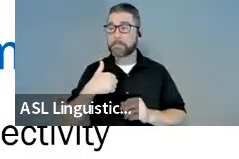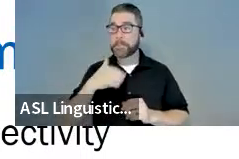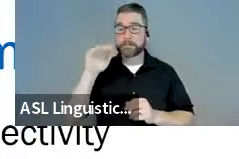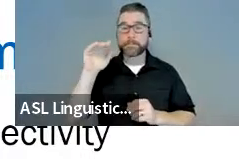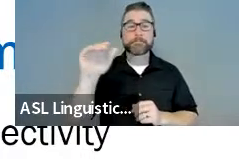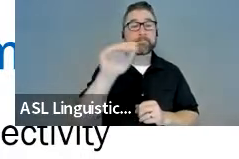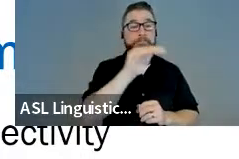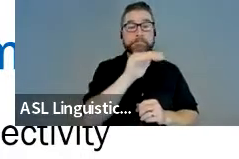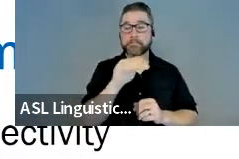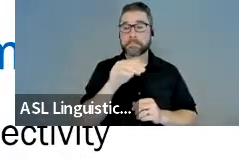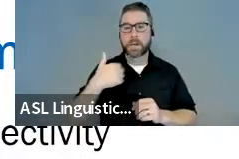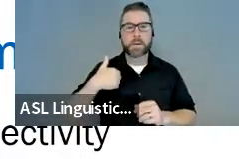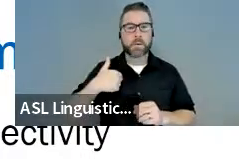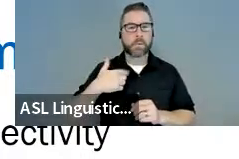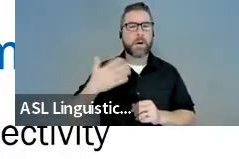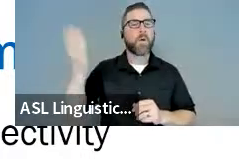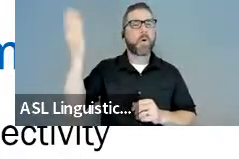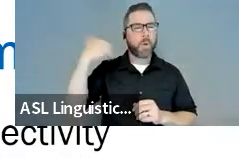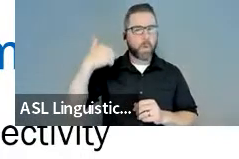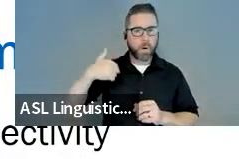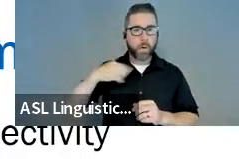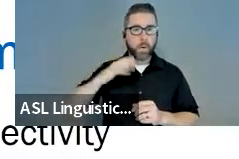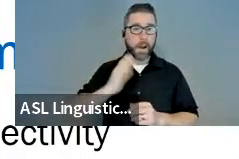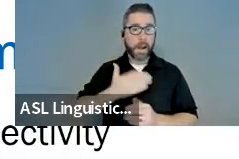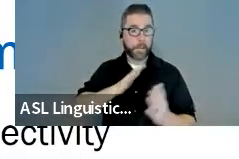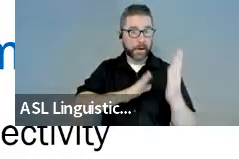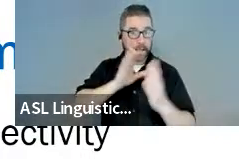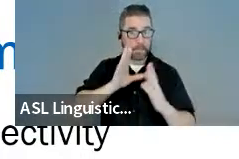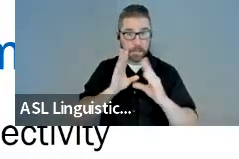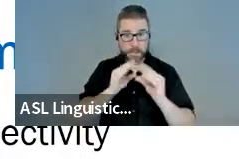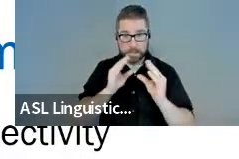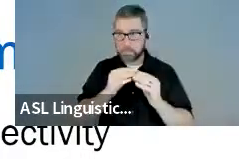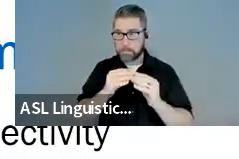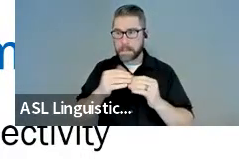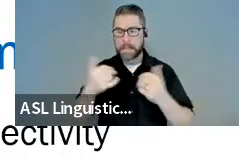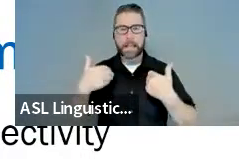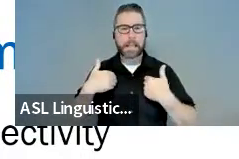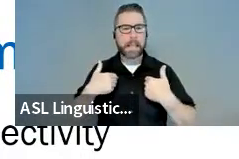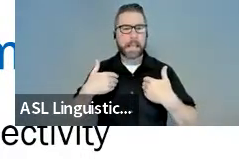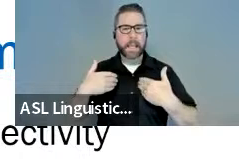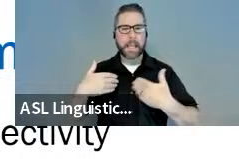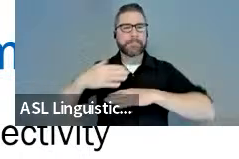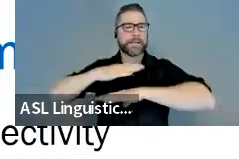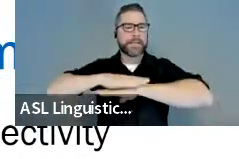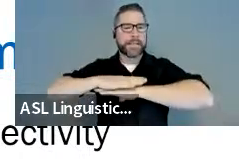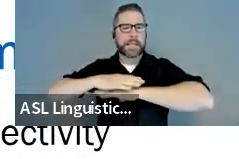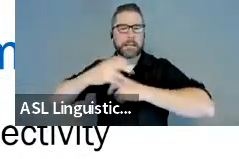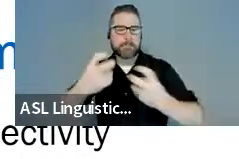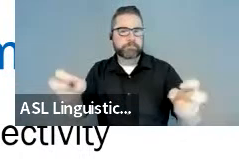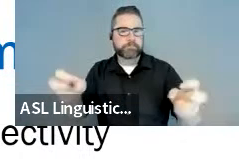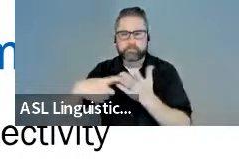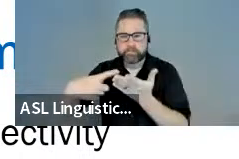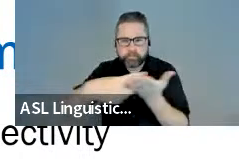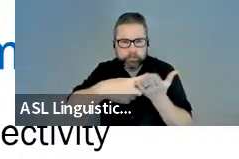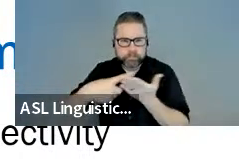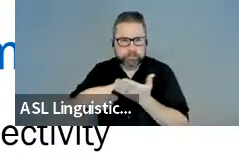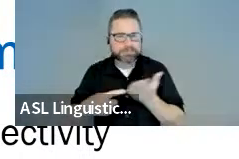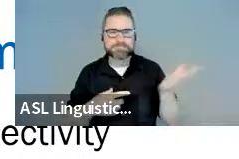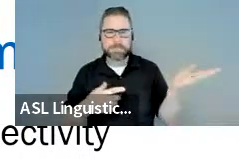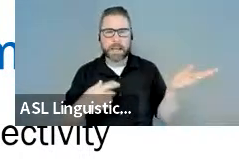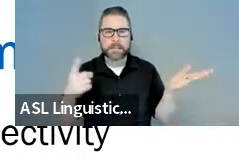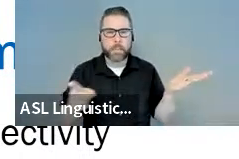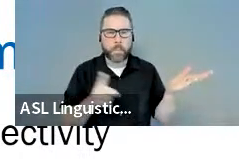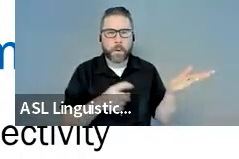discussion breakout table at our in-person meeting, and here's a summary of what happened. One of your measures is there's